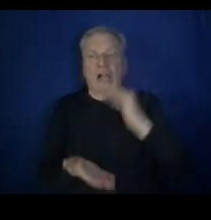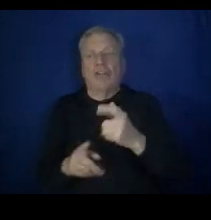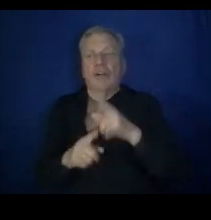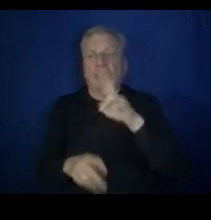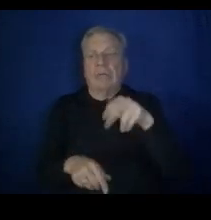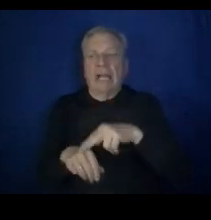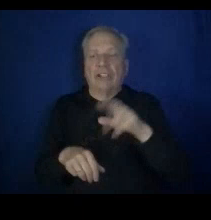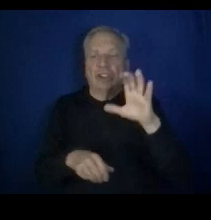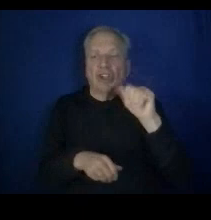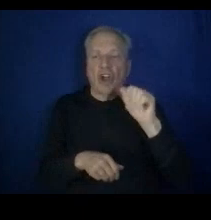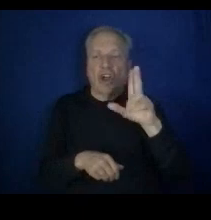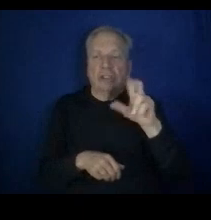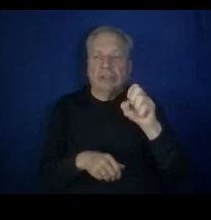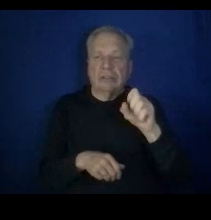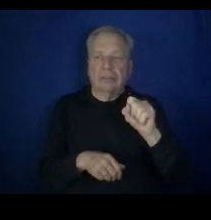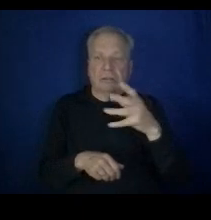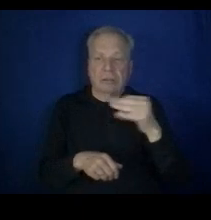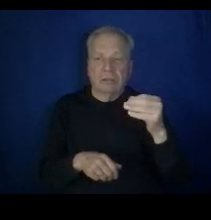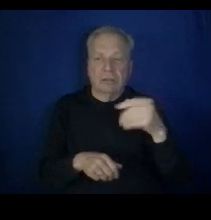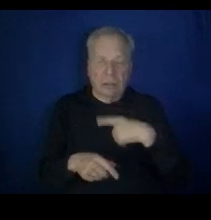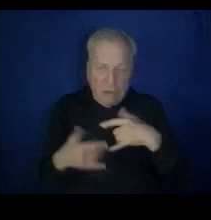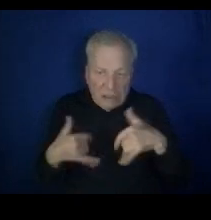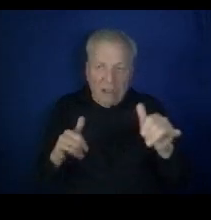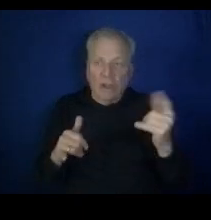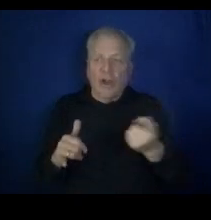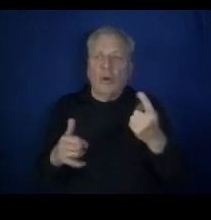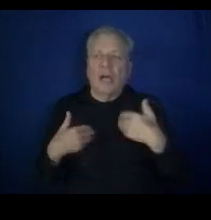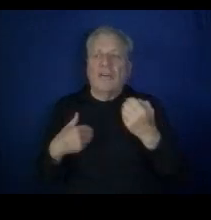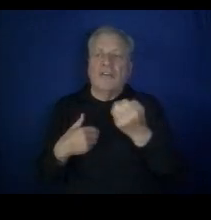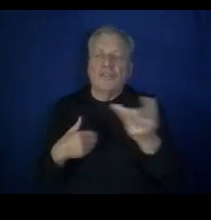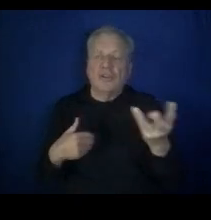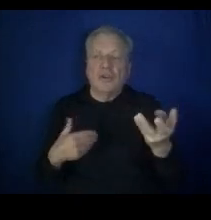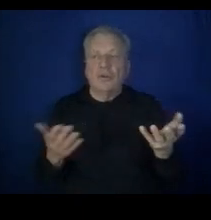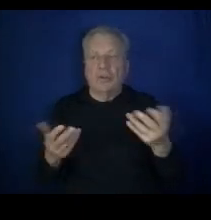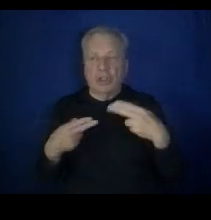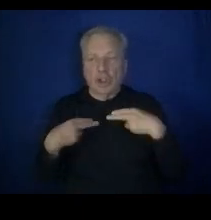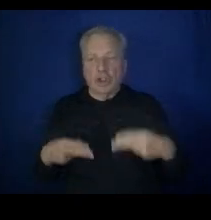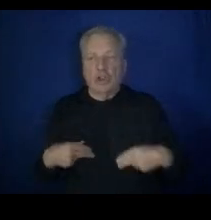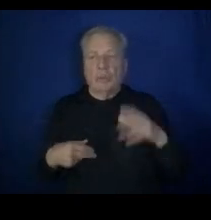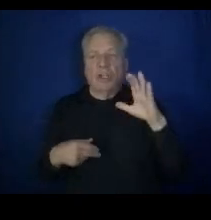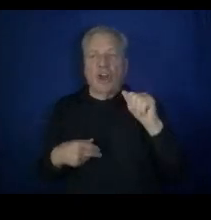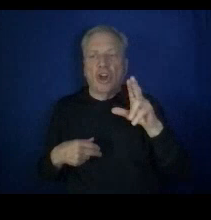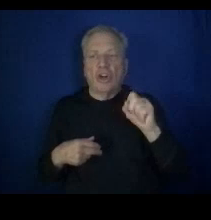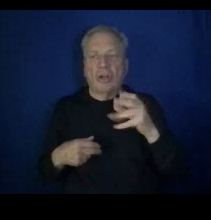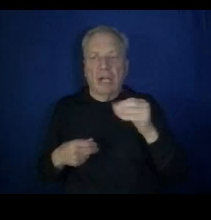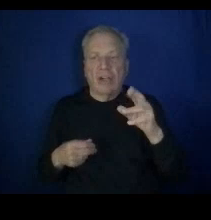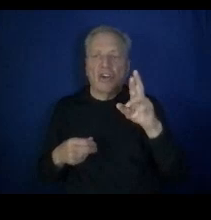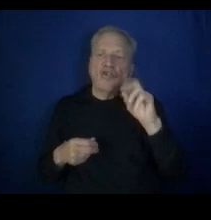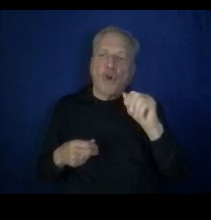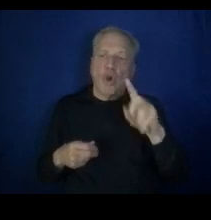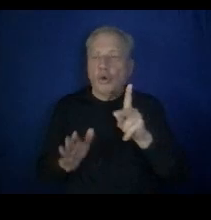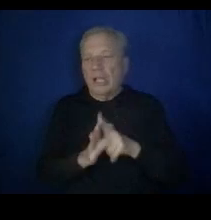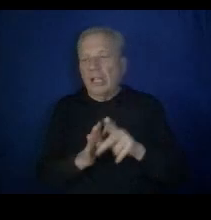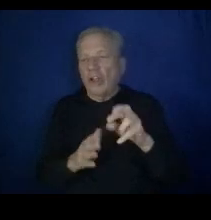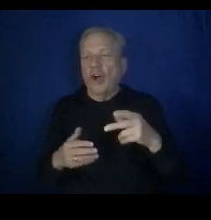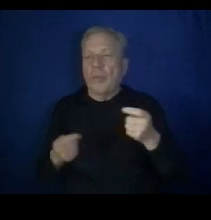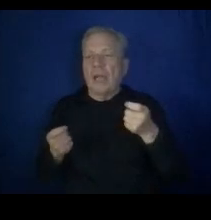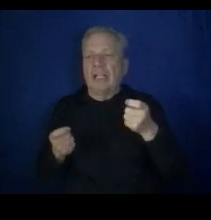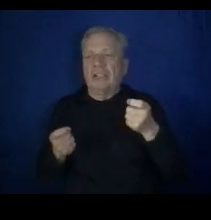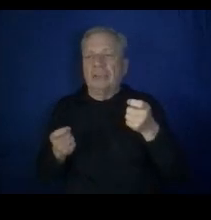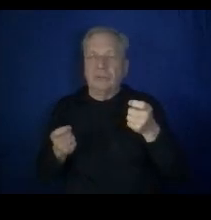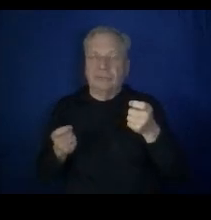causes. And then we still always have a few human-caused roadkill or management removals.